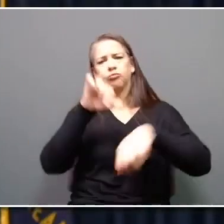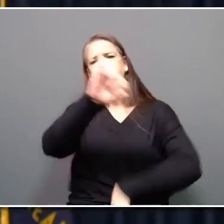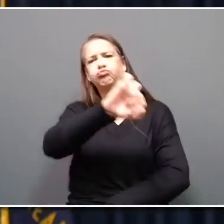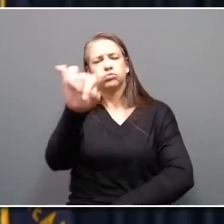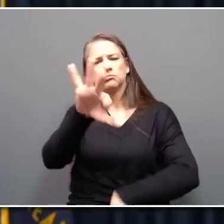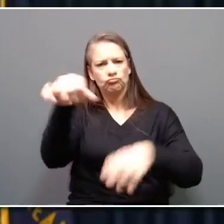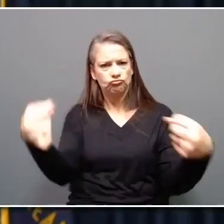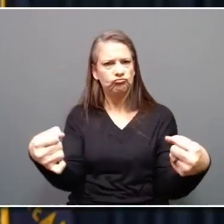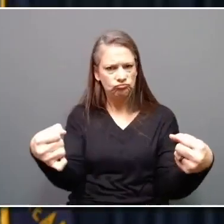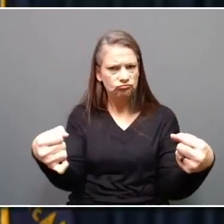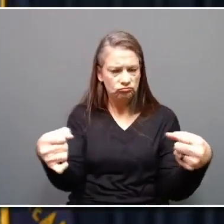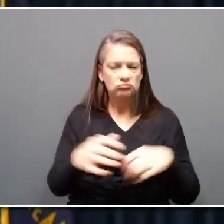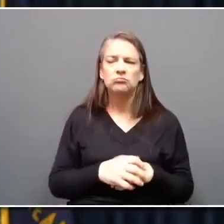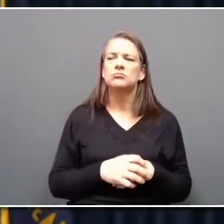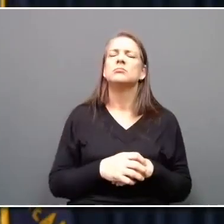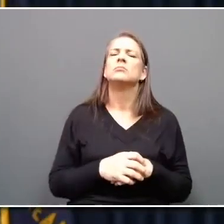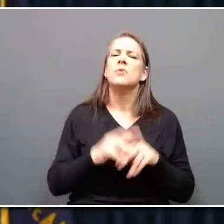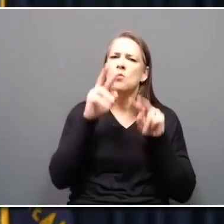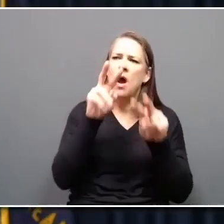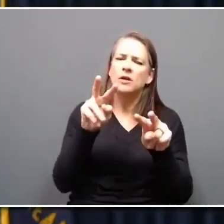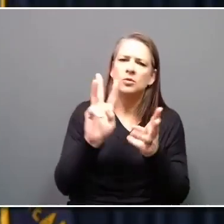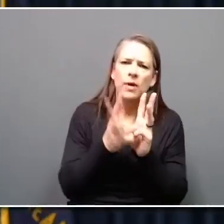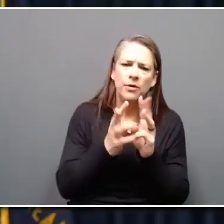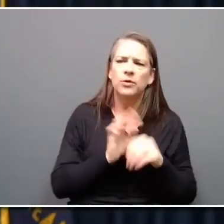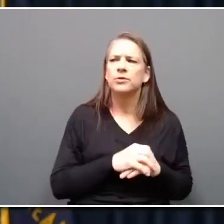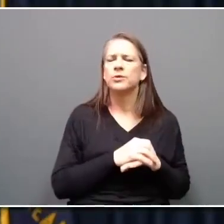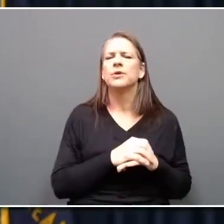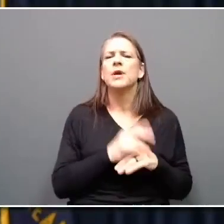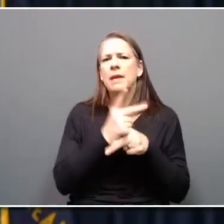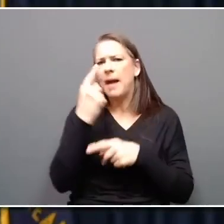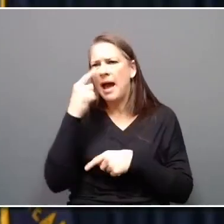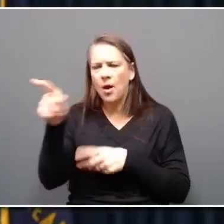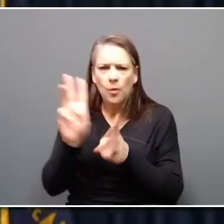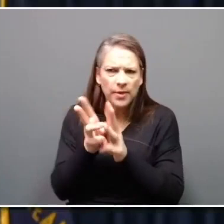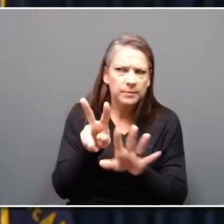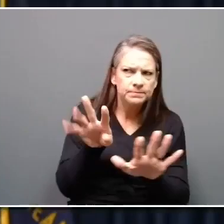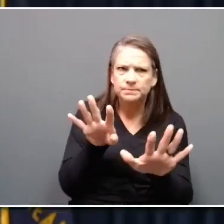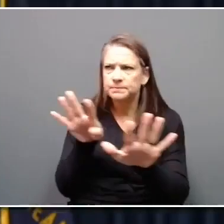weather alert by monitoring weather forecasts. The governor's already talked about our